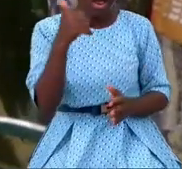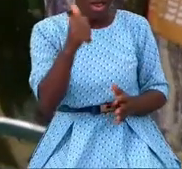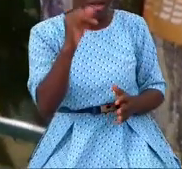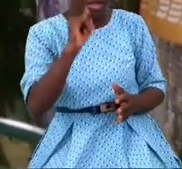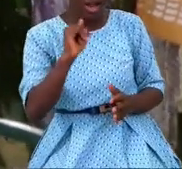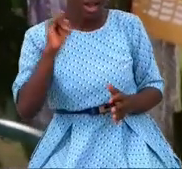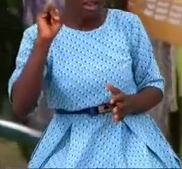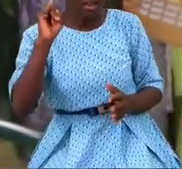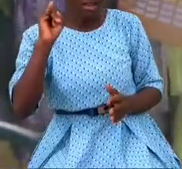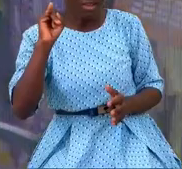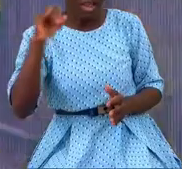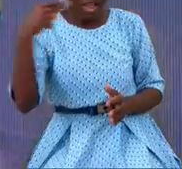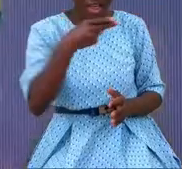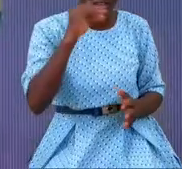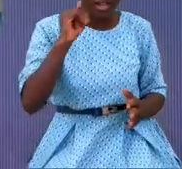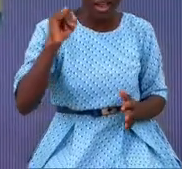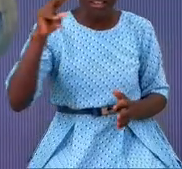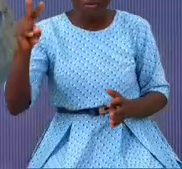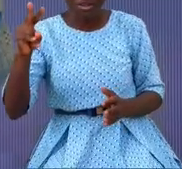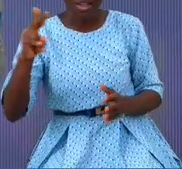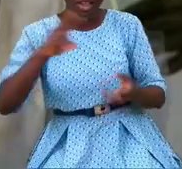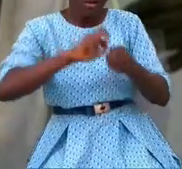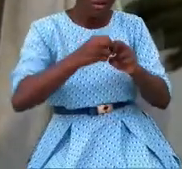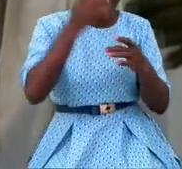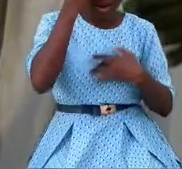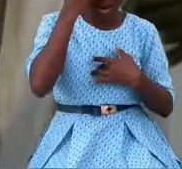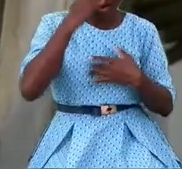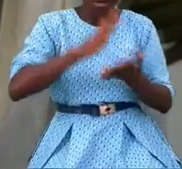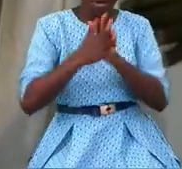Cancer, you are healed in Jesus' name.